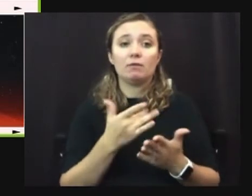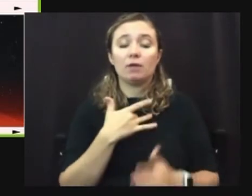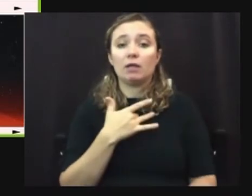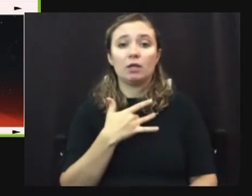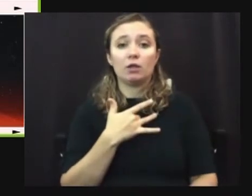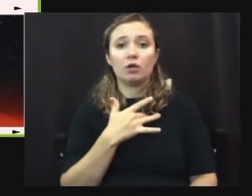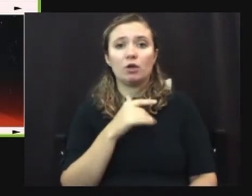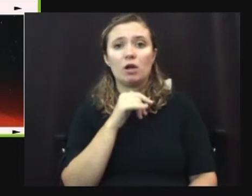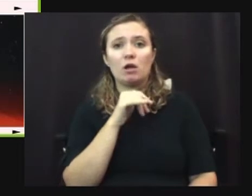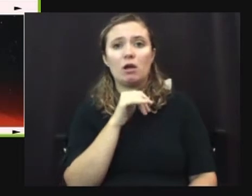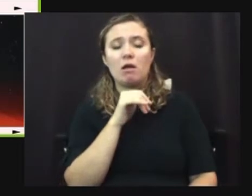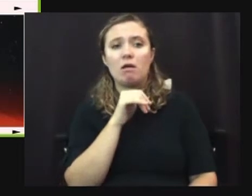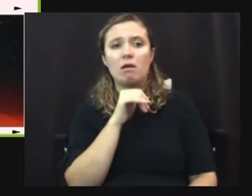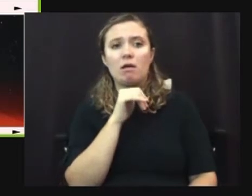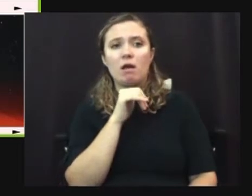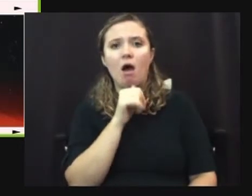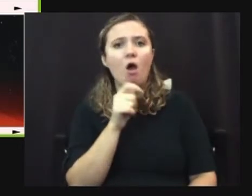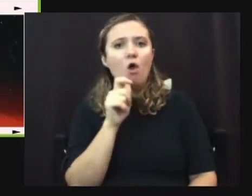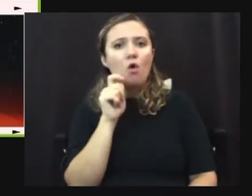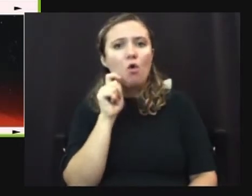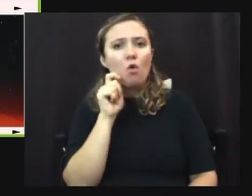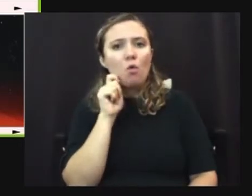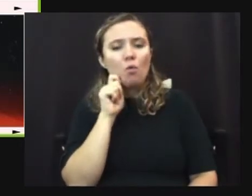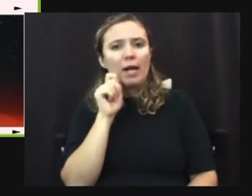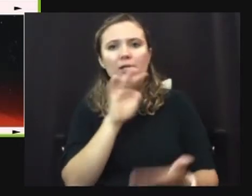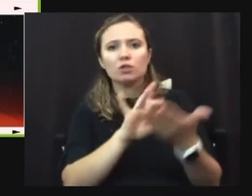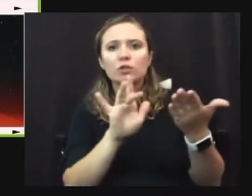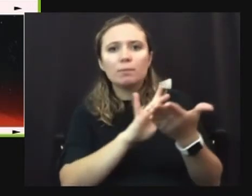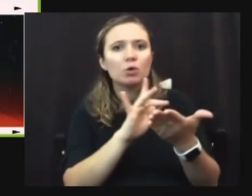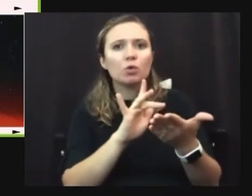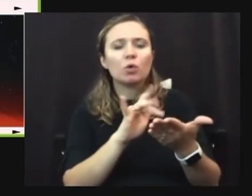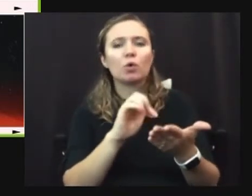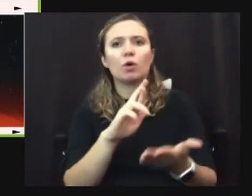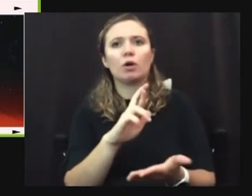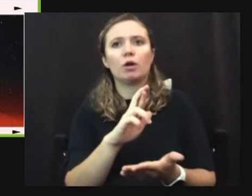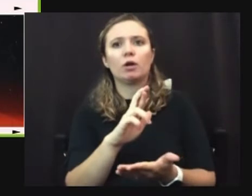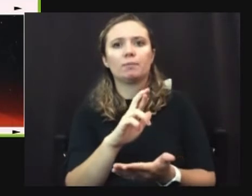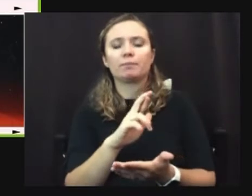or anti-bigotry. But